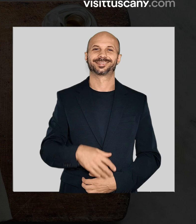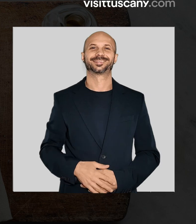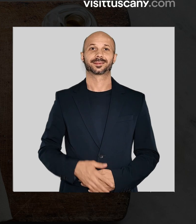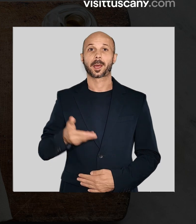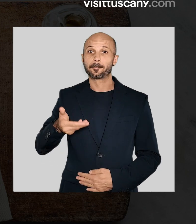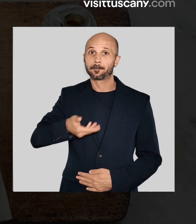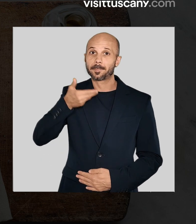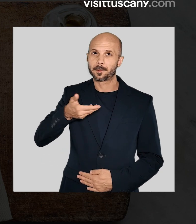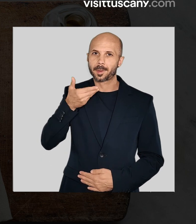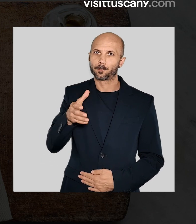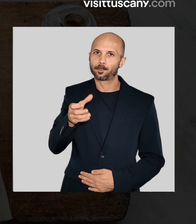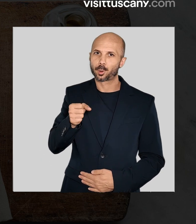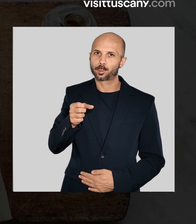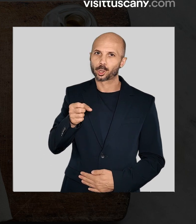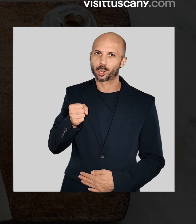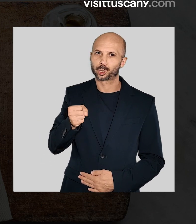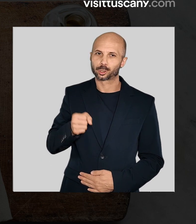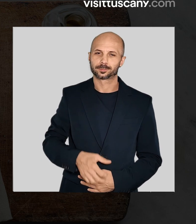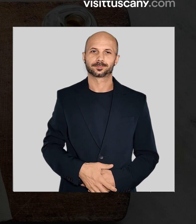1 cup of hot water,